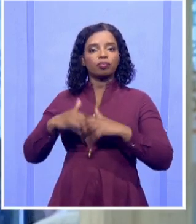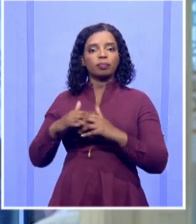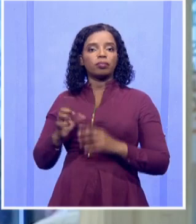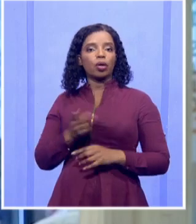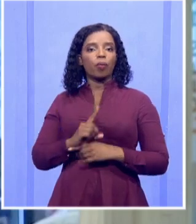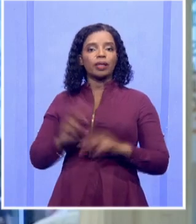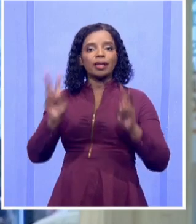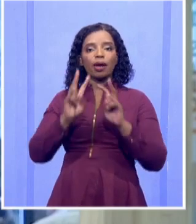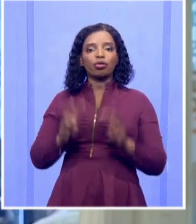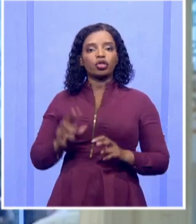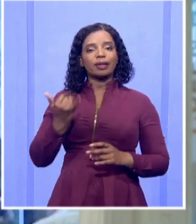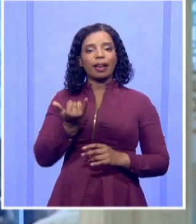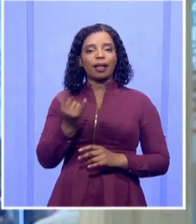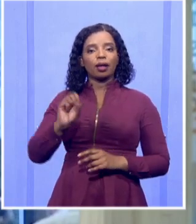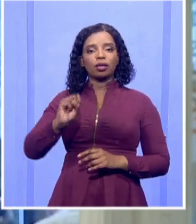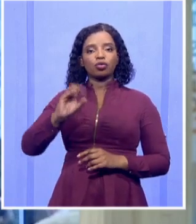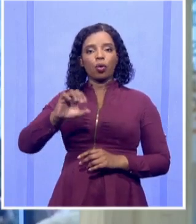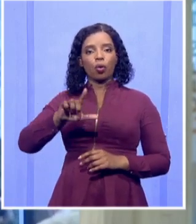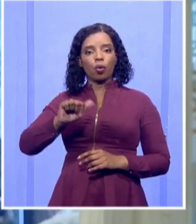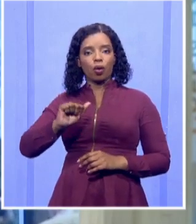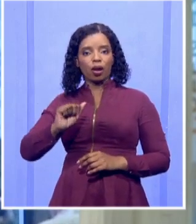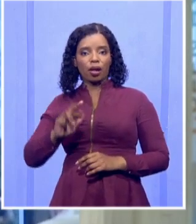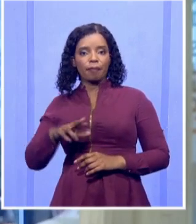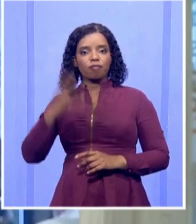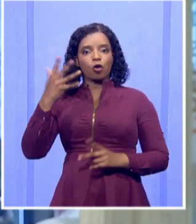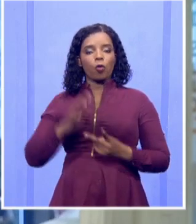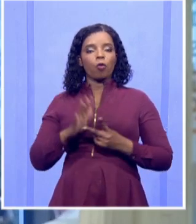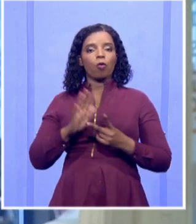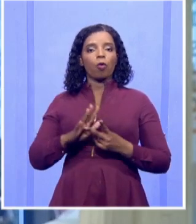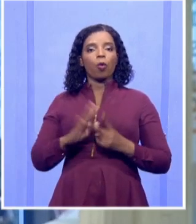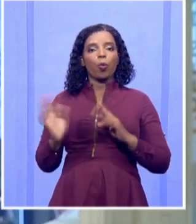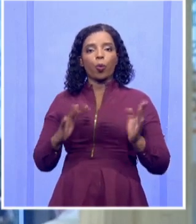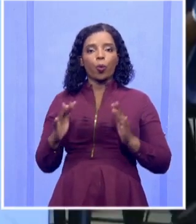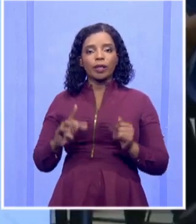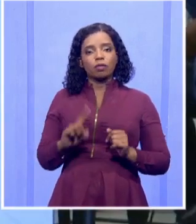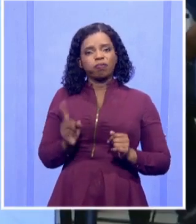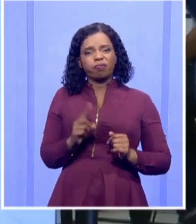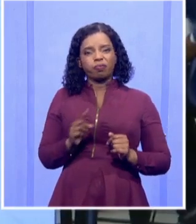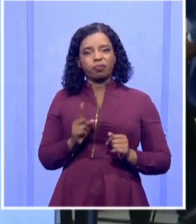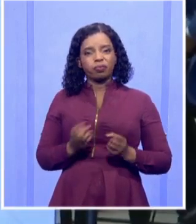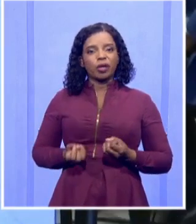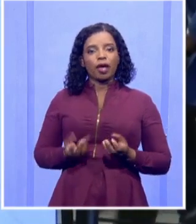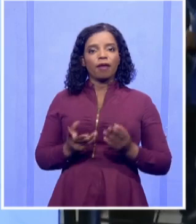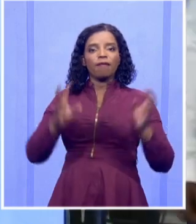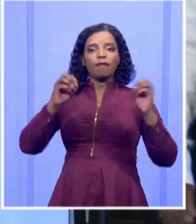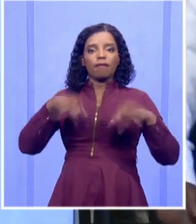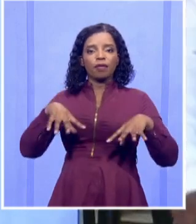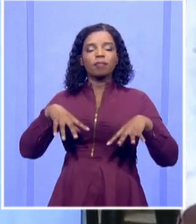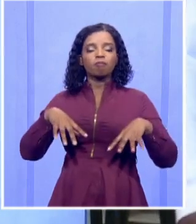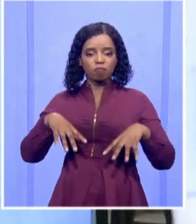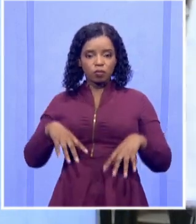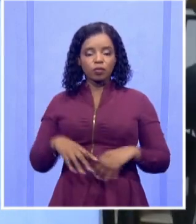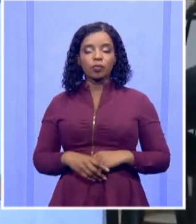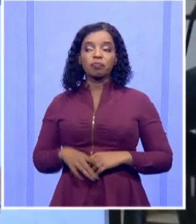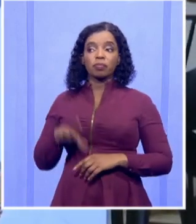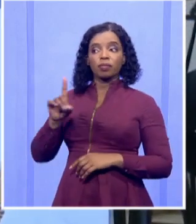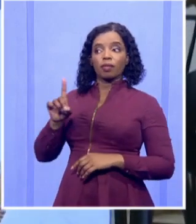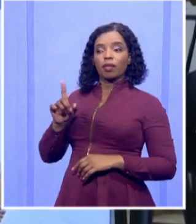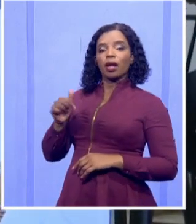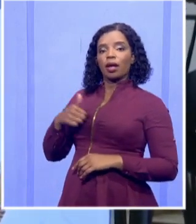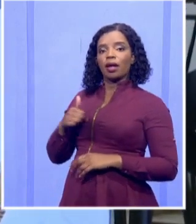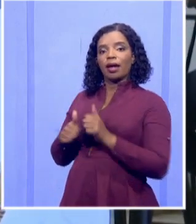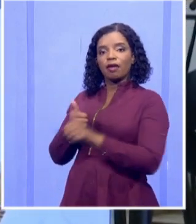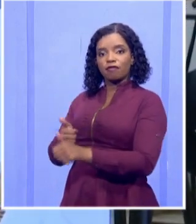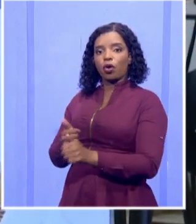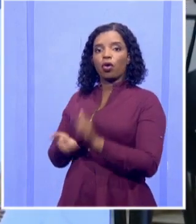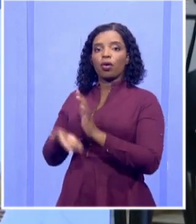year. And that investment is more than R1 billion. I'll tell you what, we will follow up on all of these. I have a plan to go and